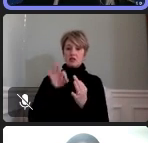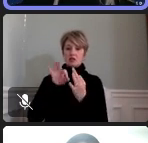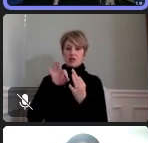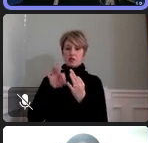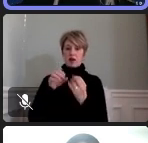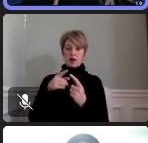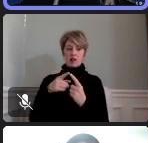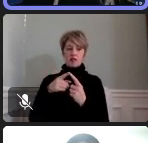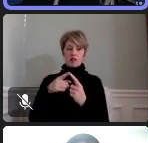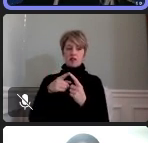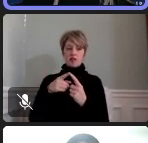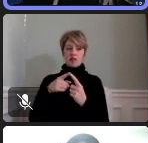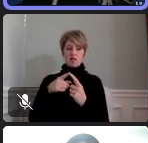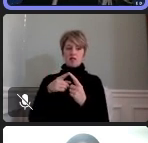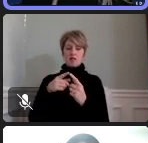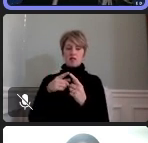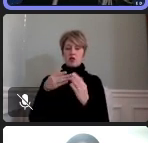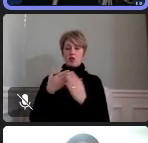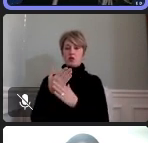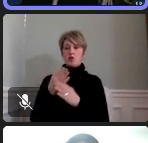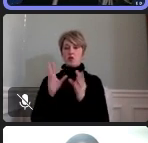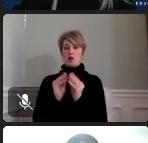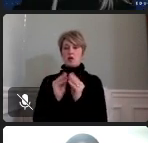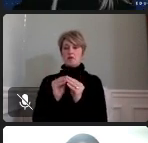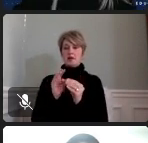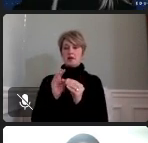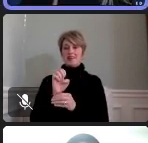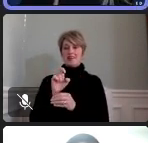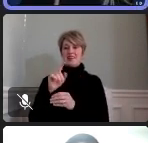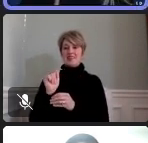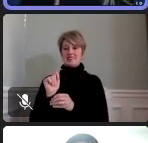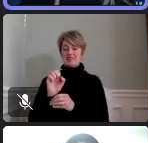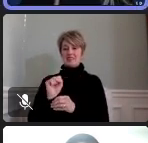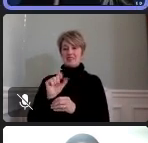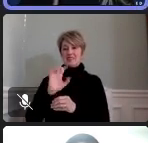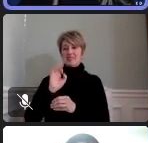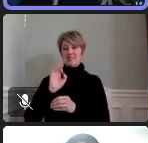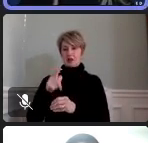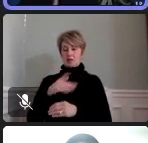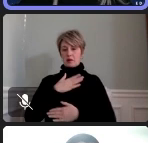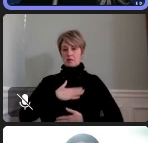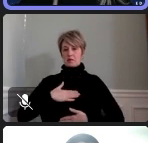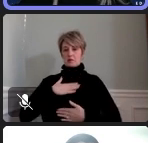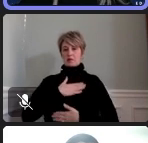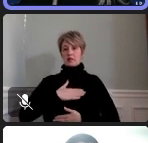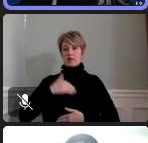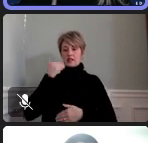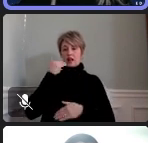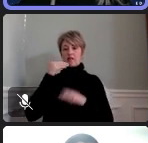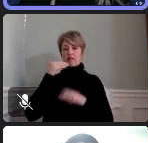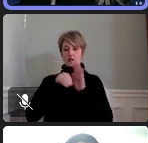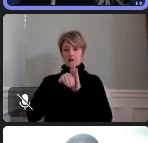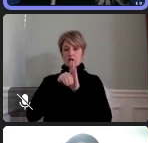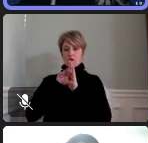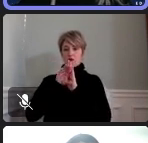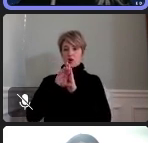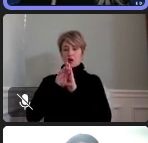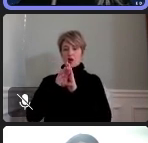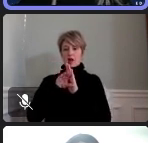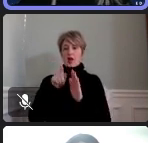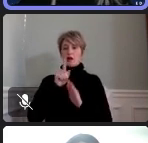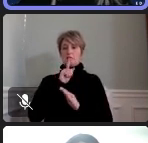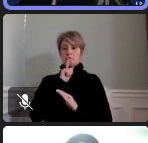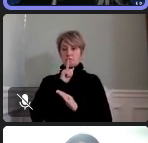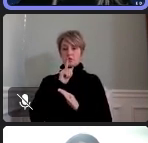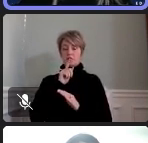is provided through the meeting exit slip. Please have your camera on and mute your microphone